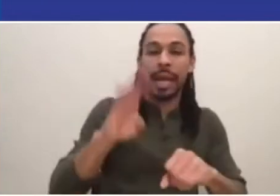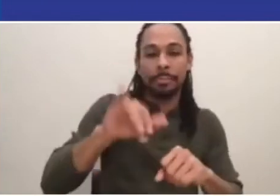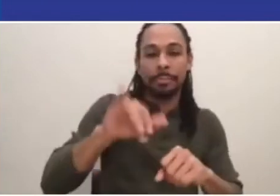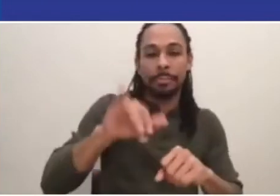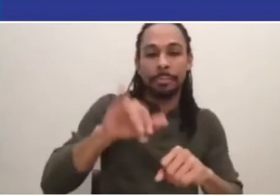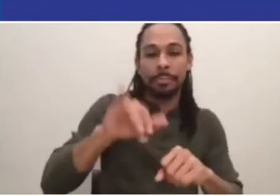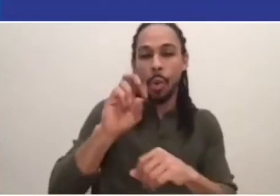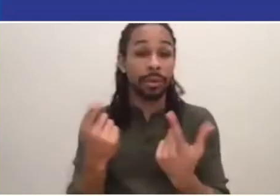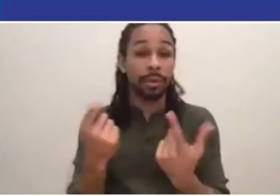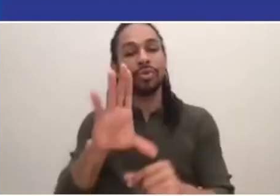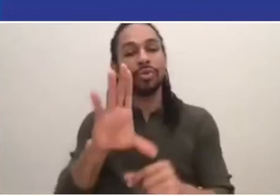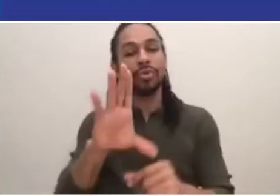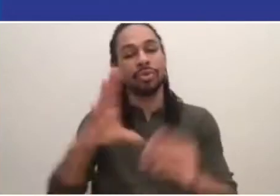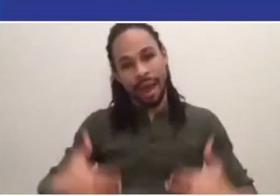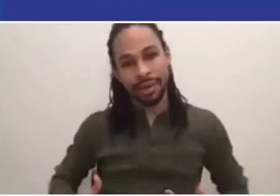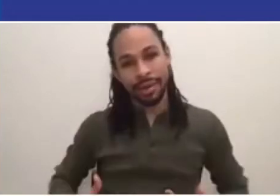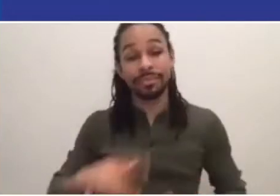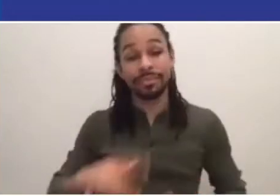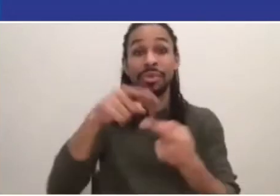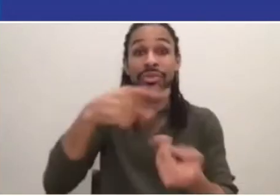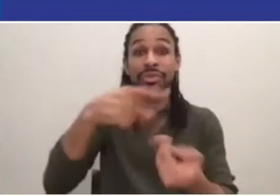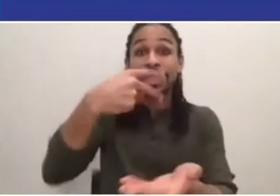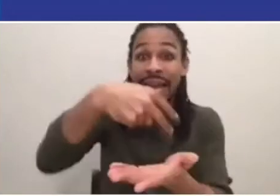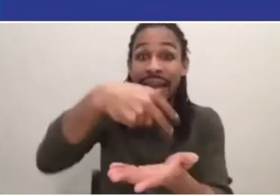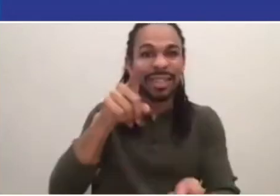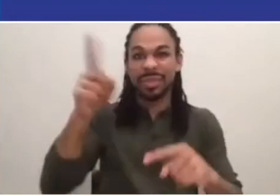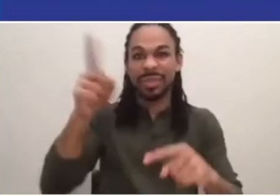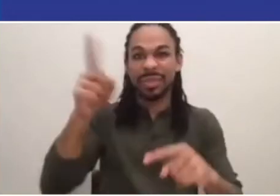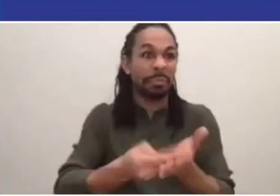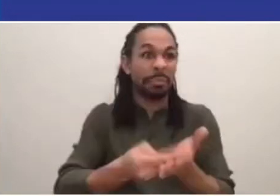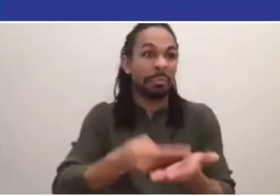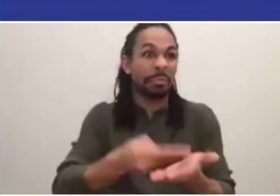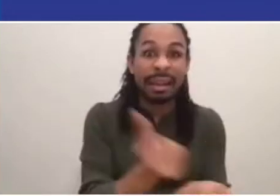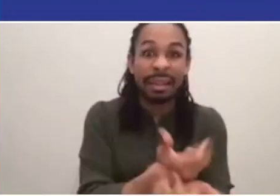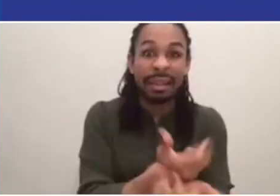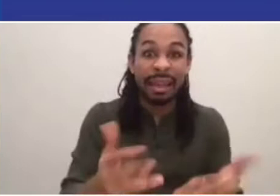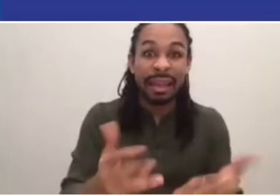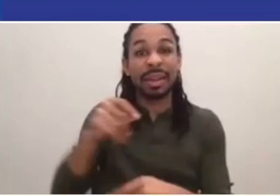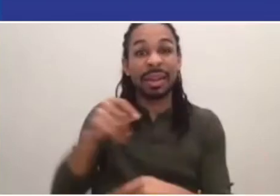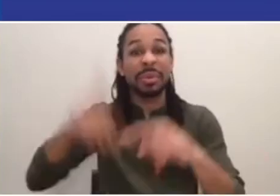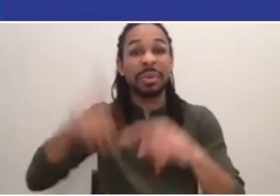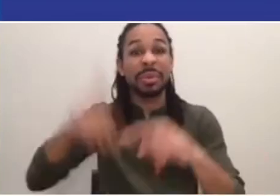you can't buy anything and you can't be deluged with ads.